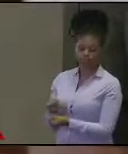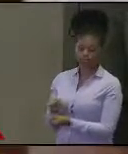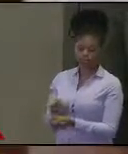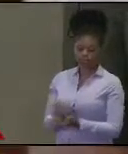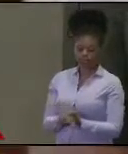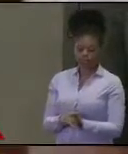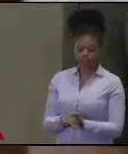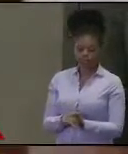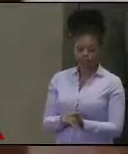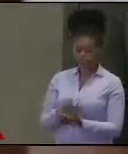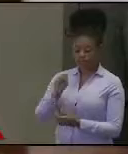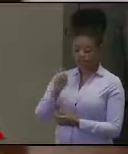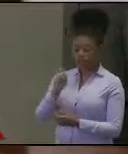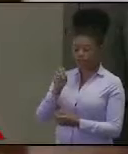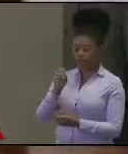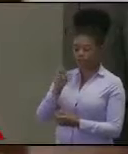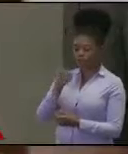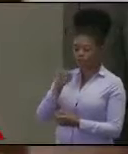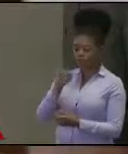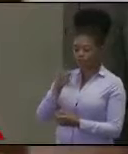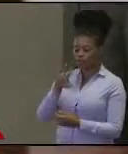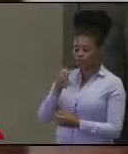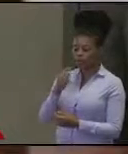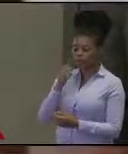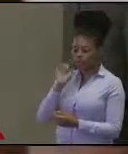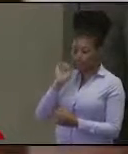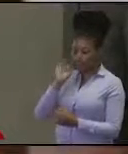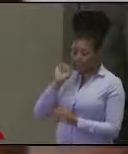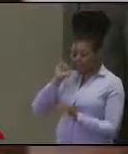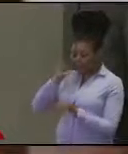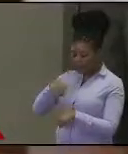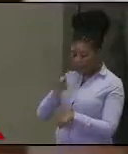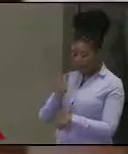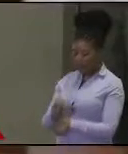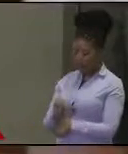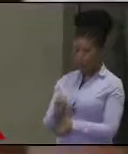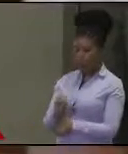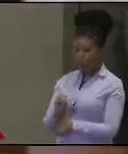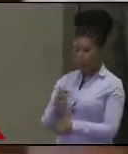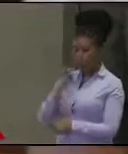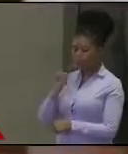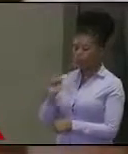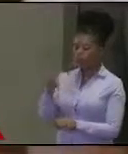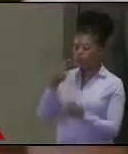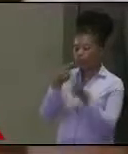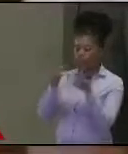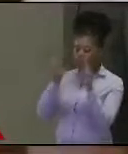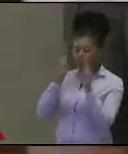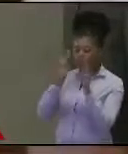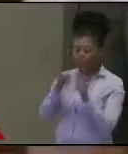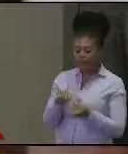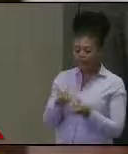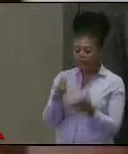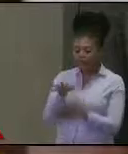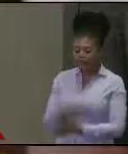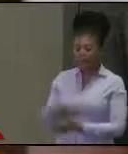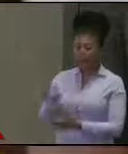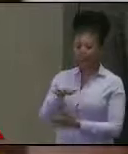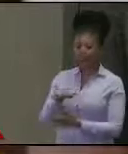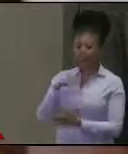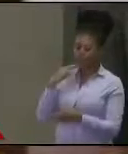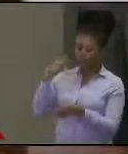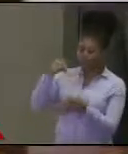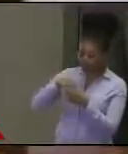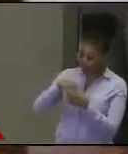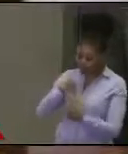So Stoffile facilitated that there must be this agreement, and all our universities must be given space to participate in